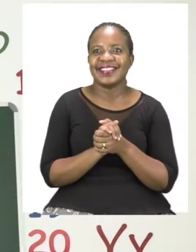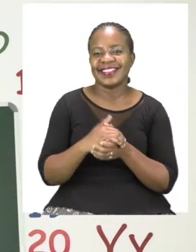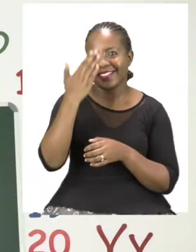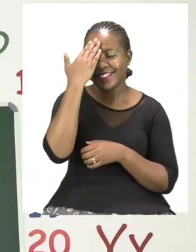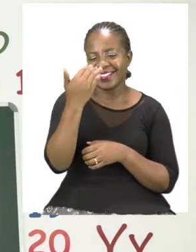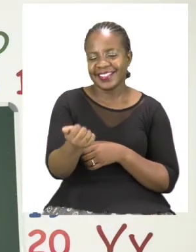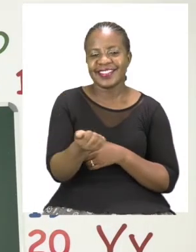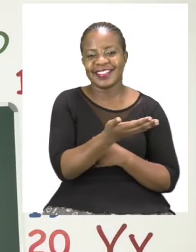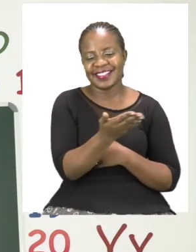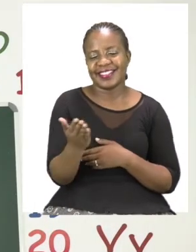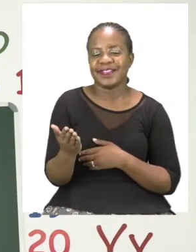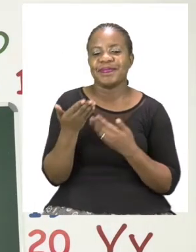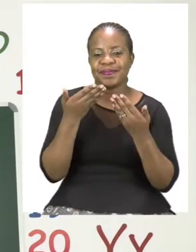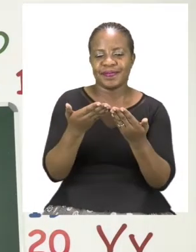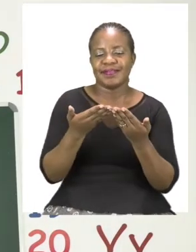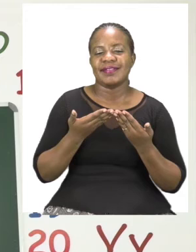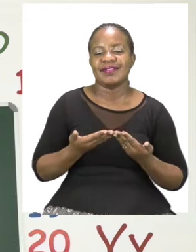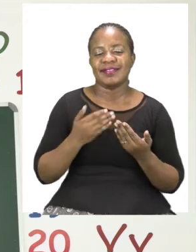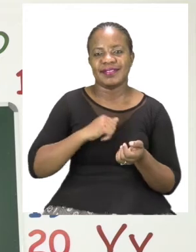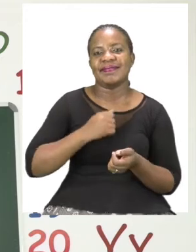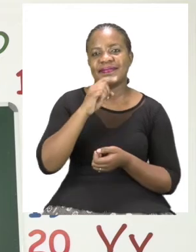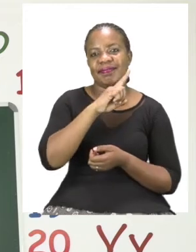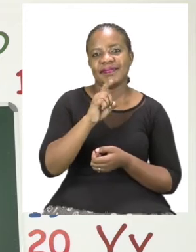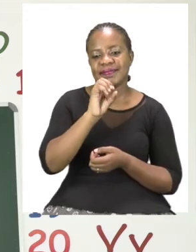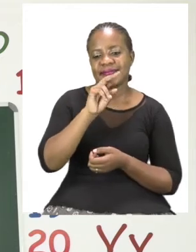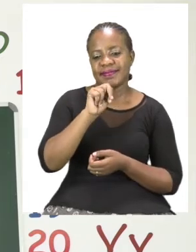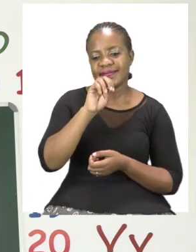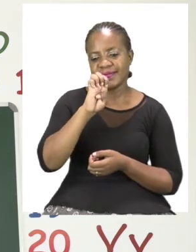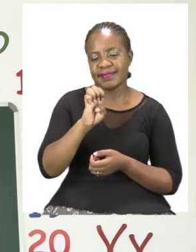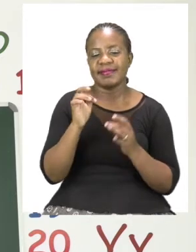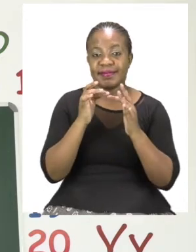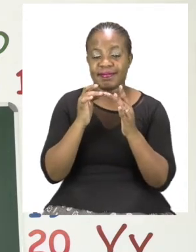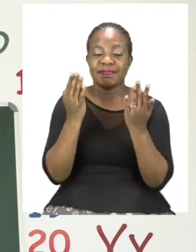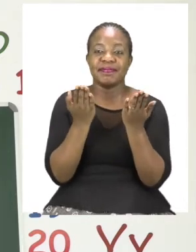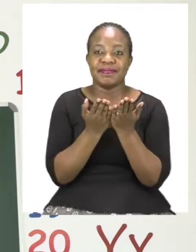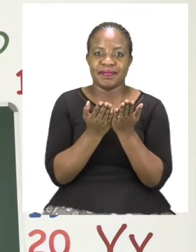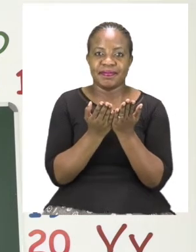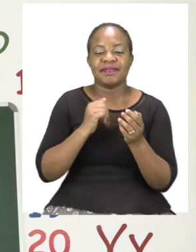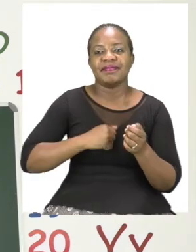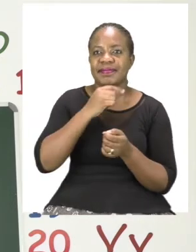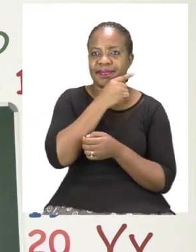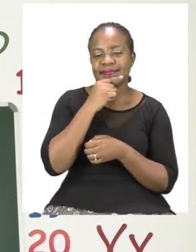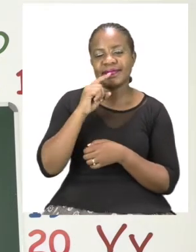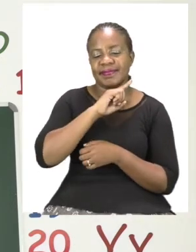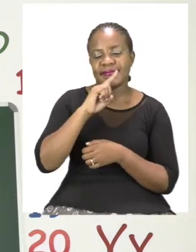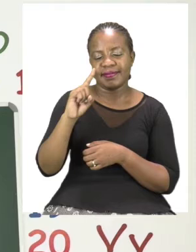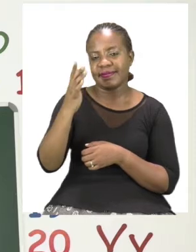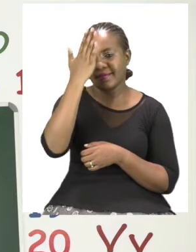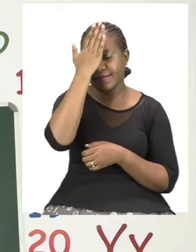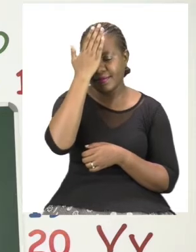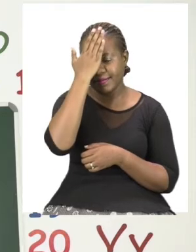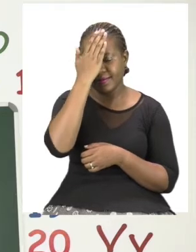Hello everyone and welcome to My Zone Online School. My name is Teacher Mutsa and thank you so much